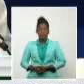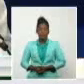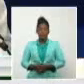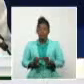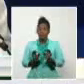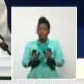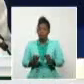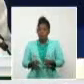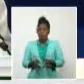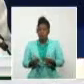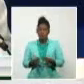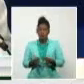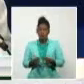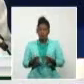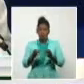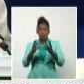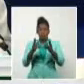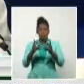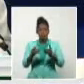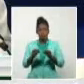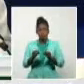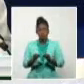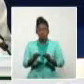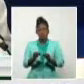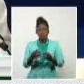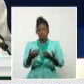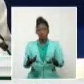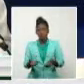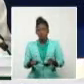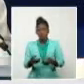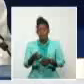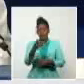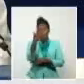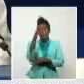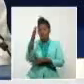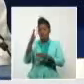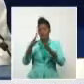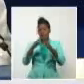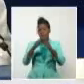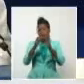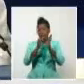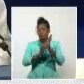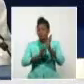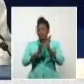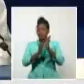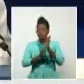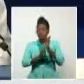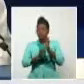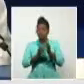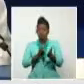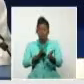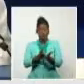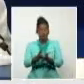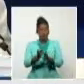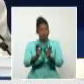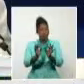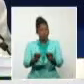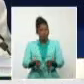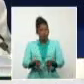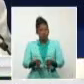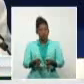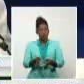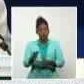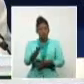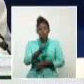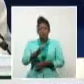10,795 visitors, similar number as the one reported yesterday. y se mantiene el We report